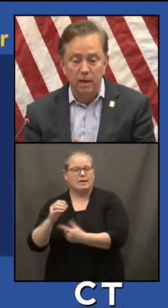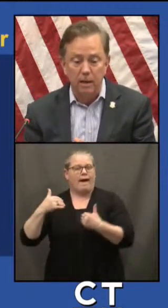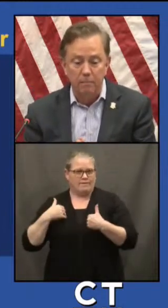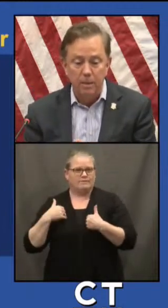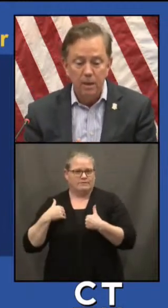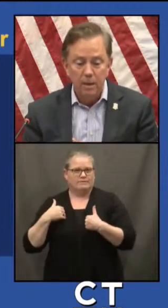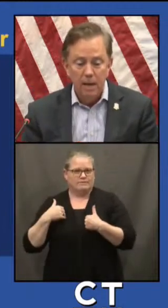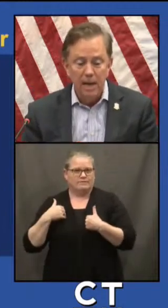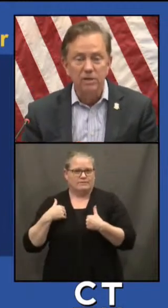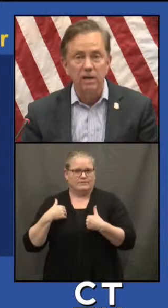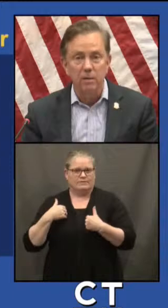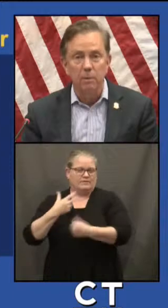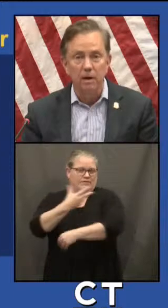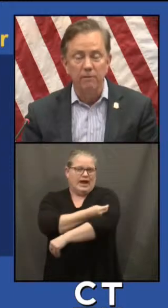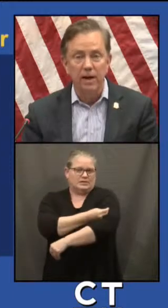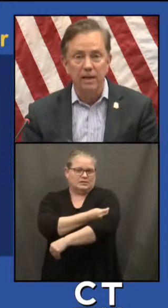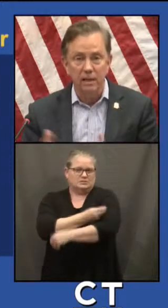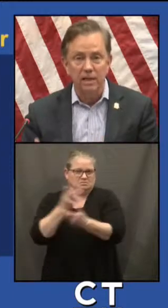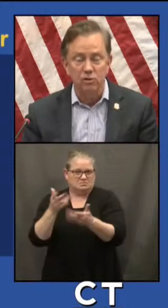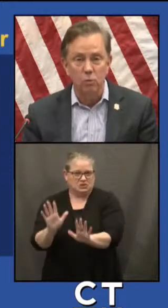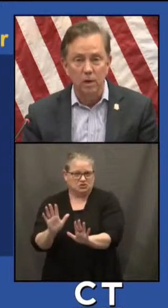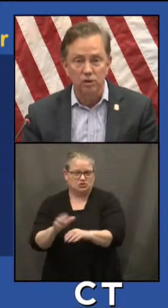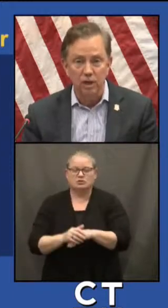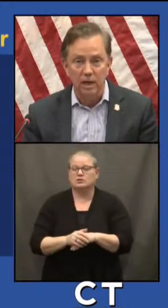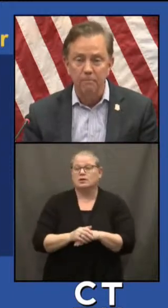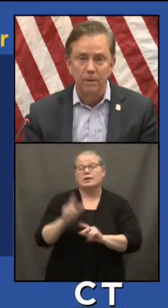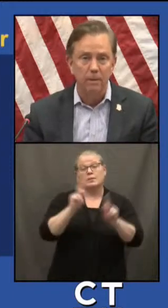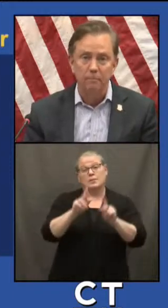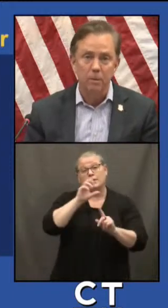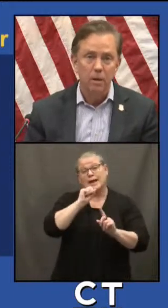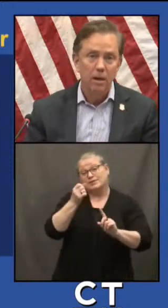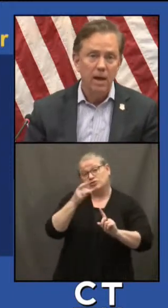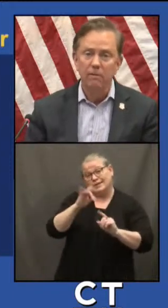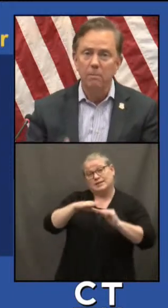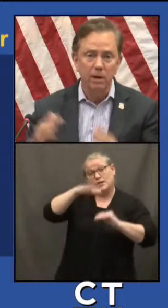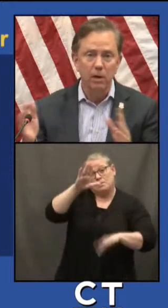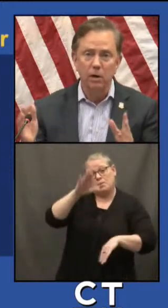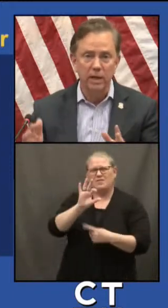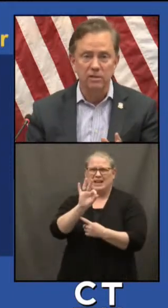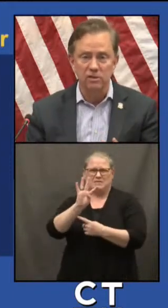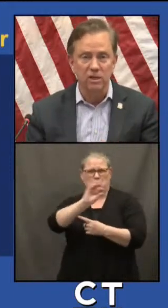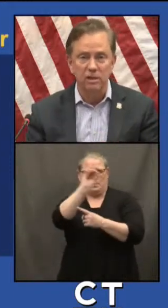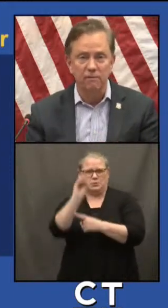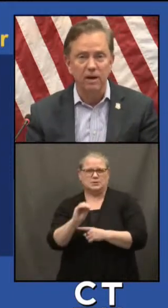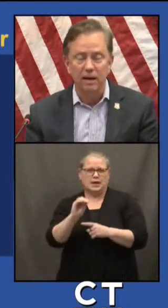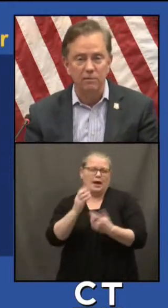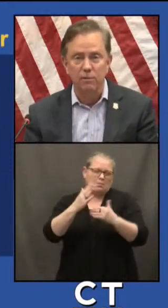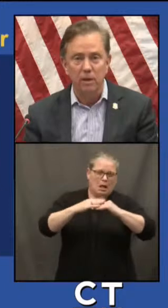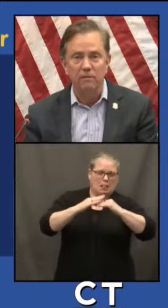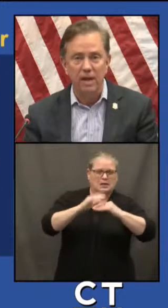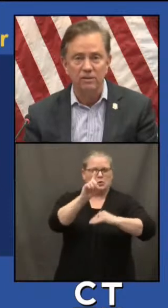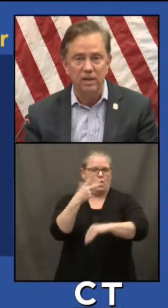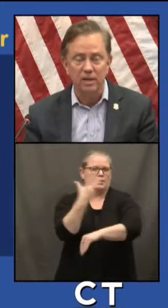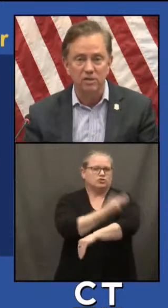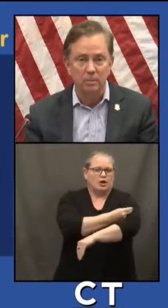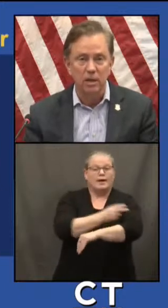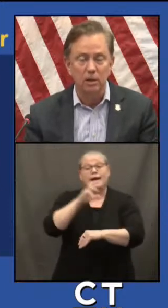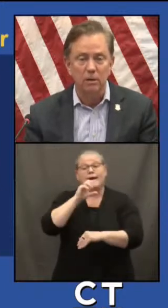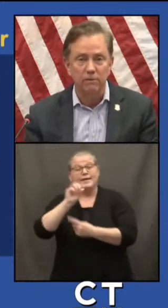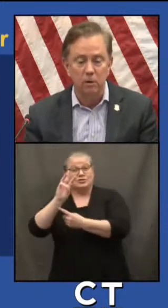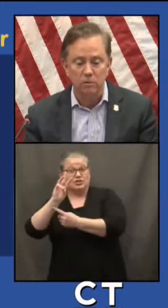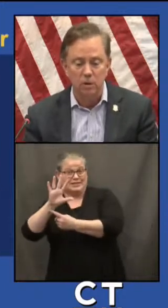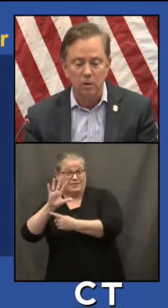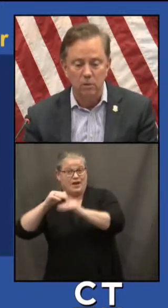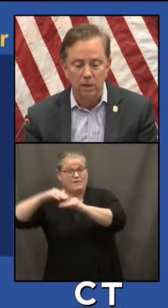everybody 18 and above have had at least one shot. Everybody over the age of 65 is fully vaccinated. Some of the